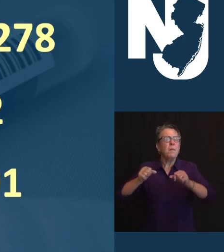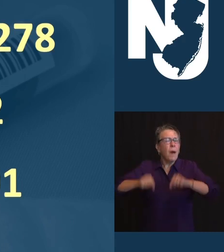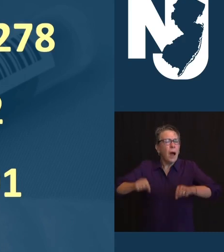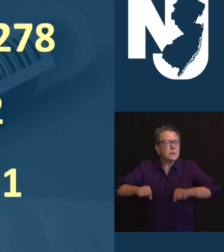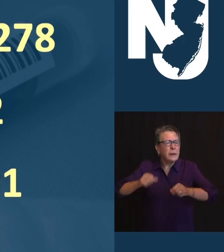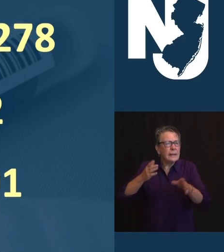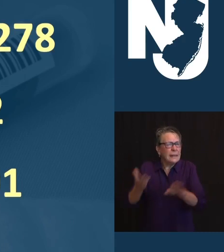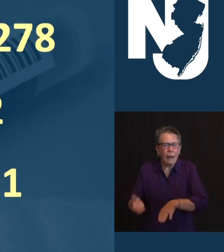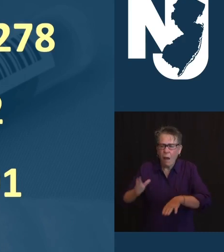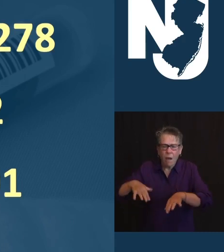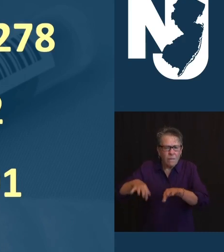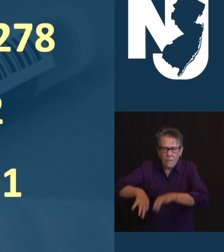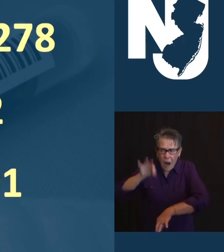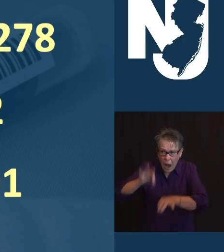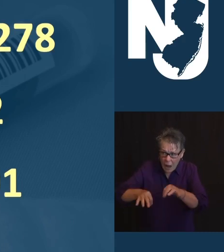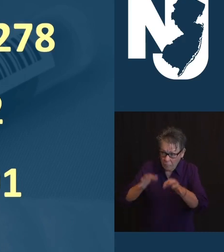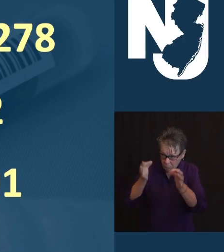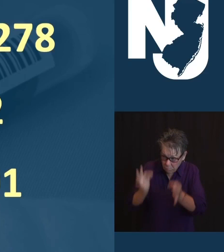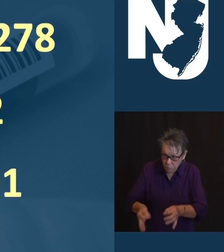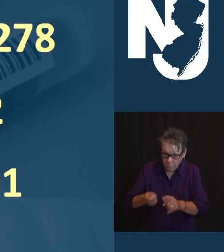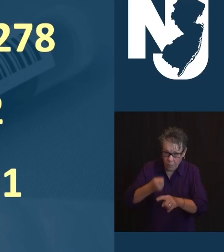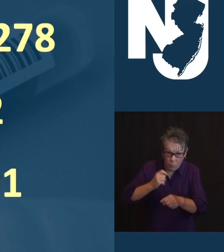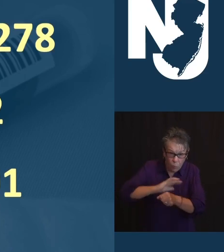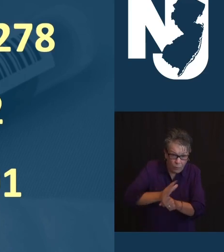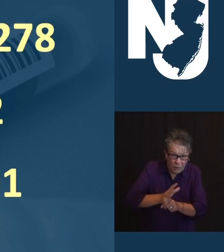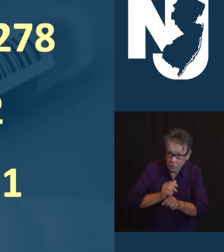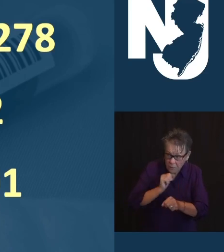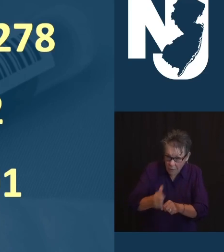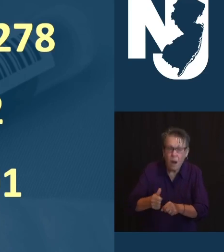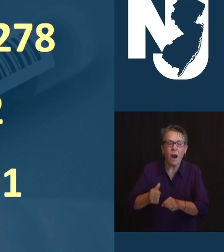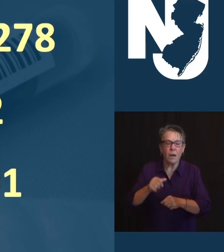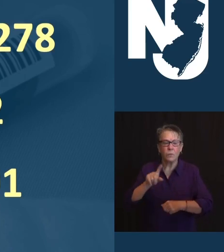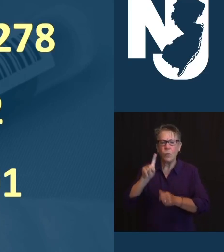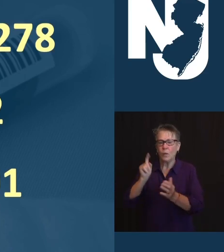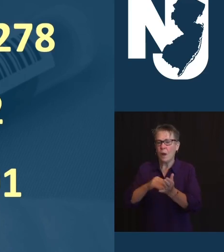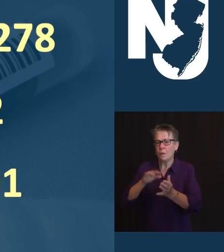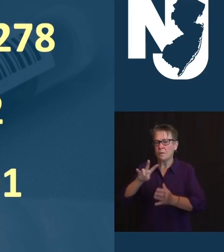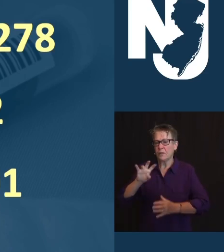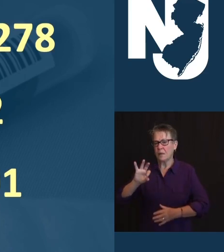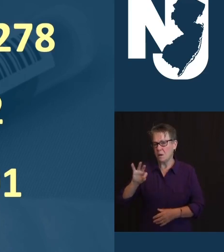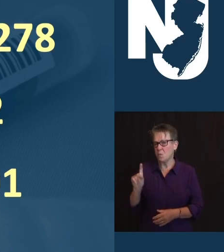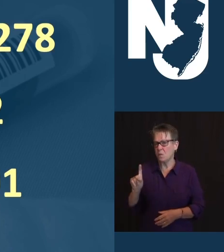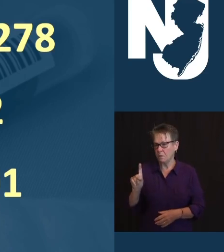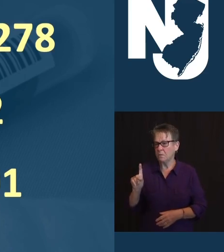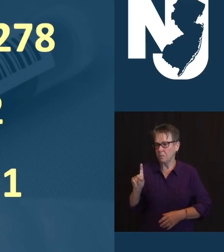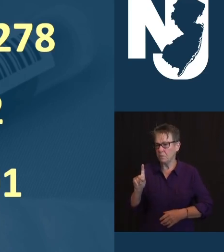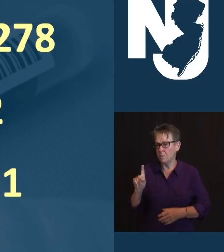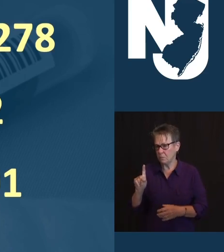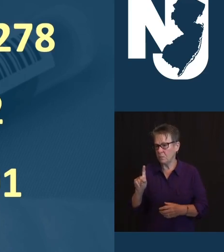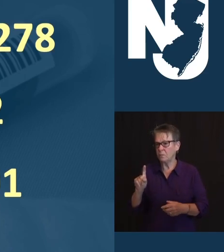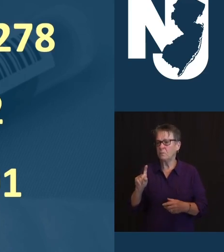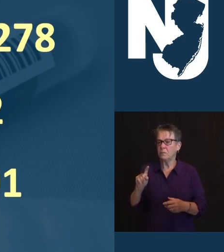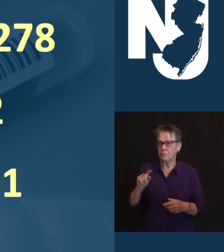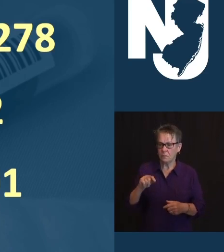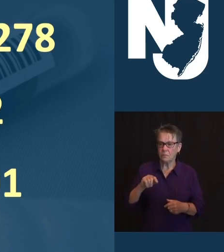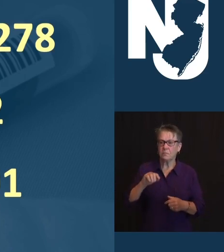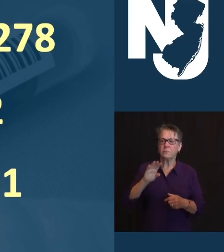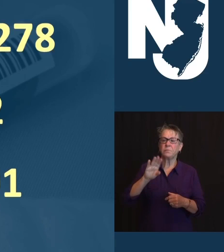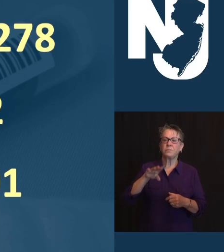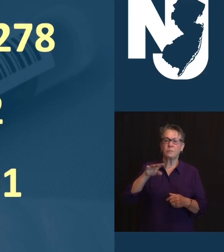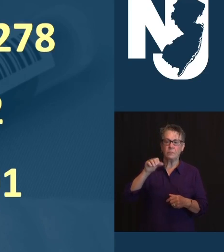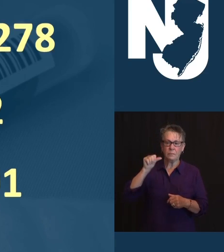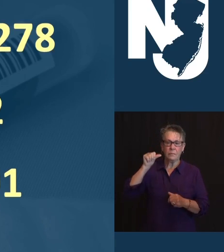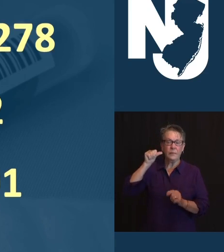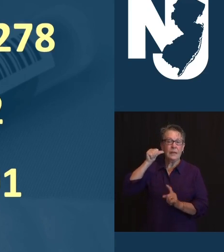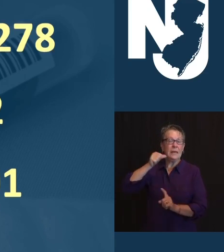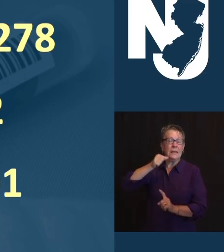6 in hospitals yesterday. Again, those are not part of these confirmed numbers, but just give you a sense of what it looks like on the front